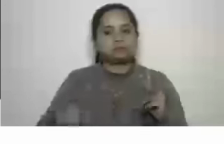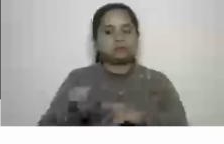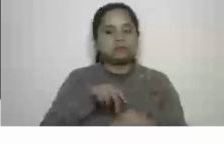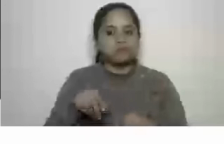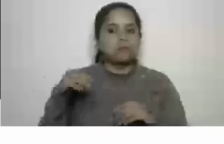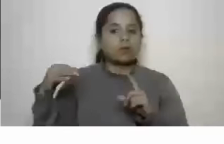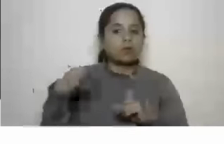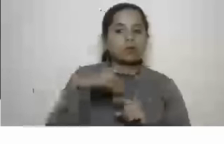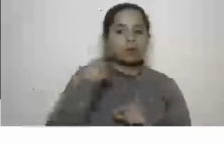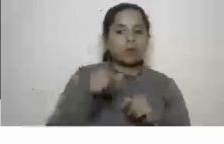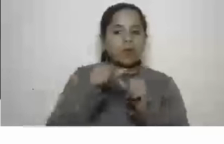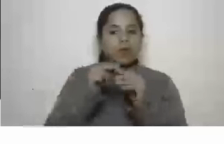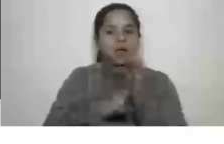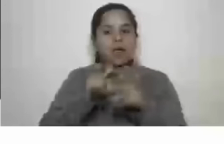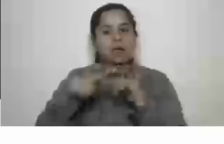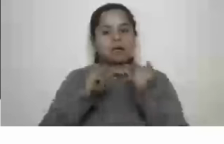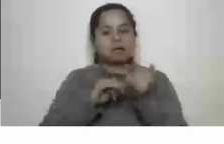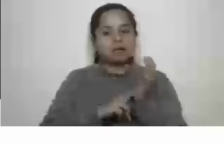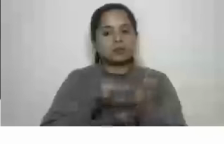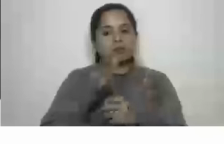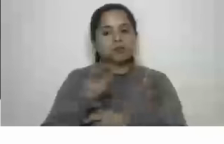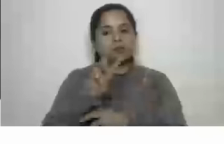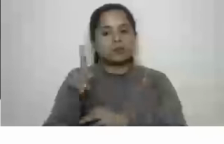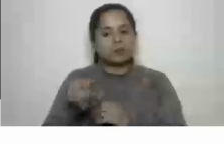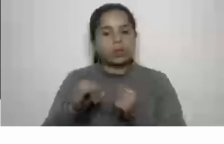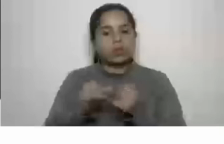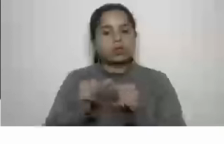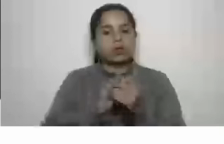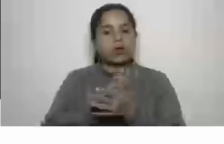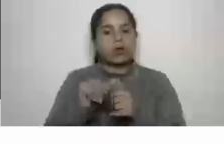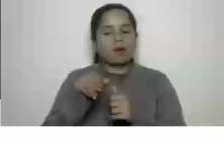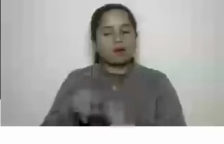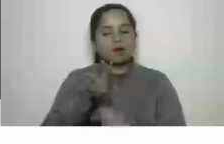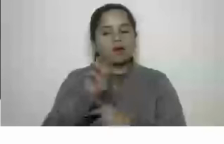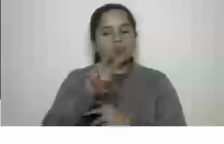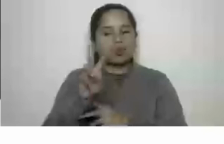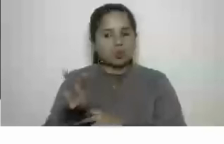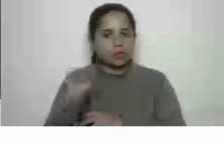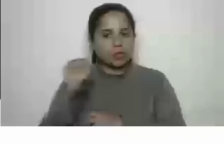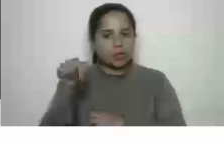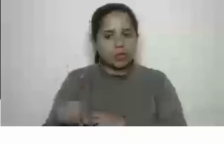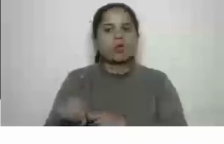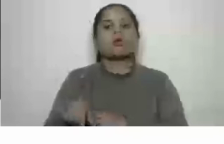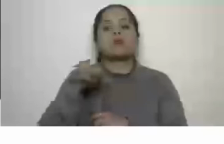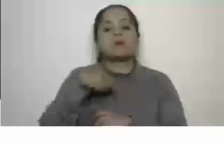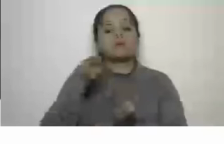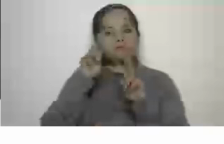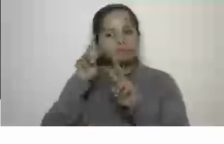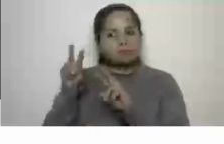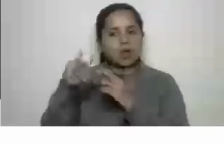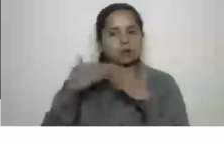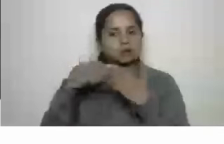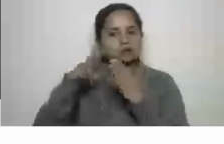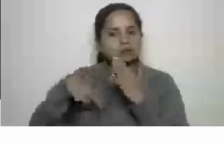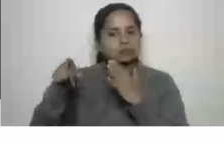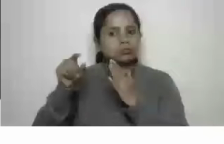by Anderson and Lightfoot 2021, as well as Saha and Rahman 2022. These are some of the observations in their study.